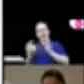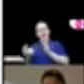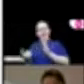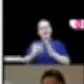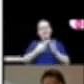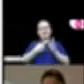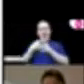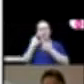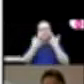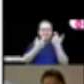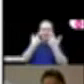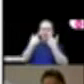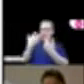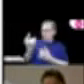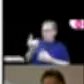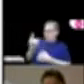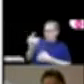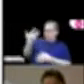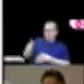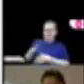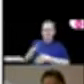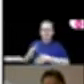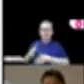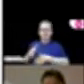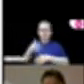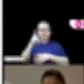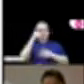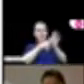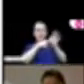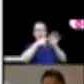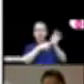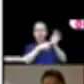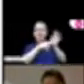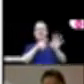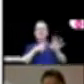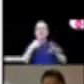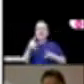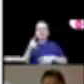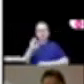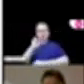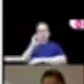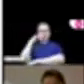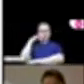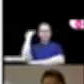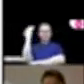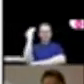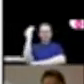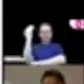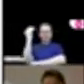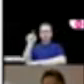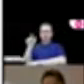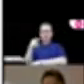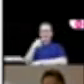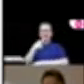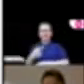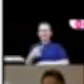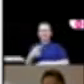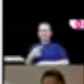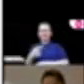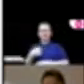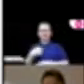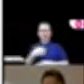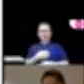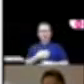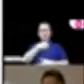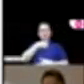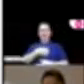they encountered. As Jenny said, after her presentation, now it doesn't surprise me that we had to